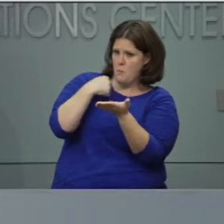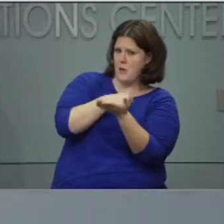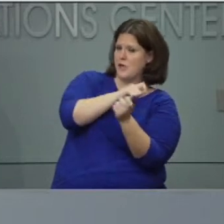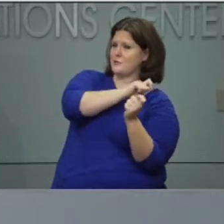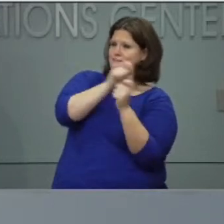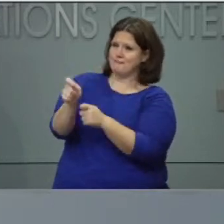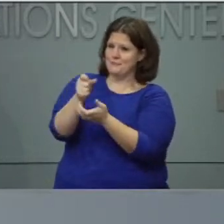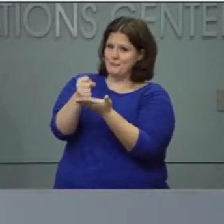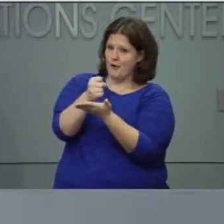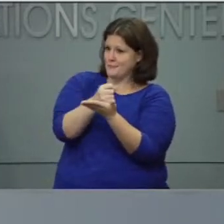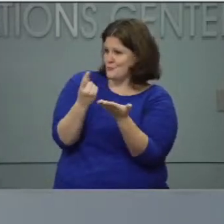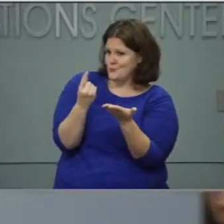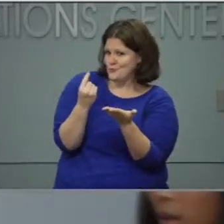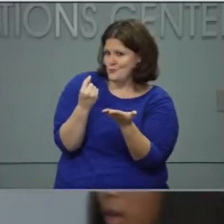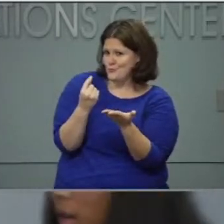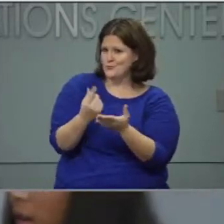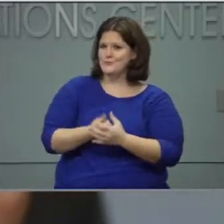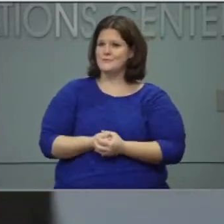scholarship?